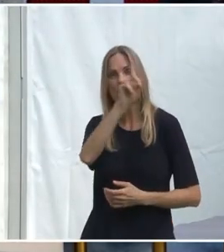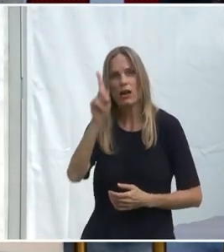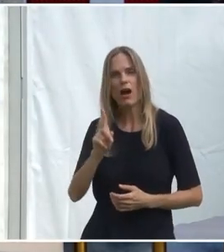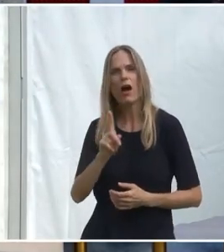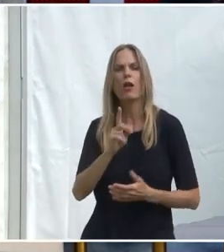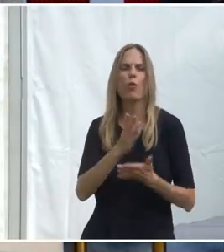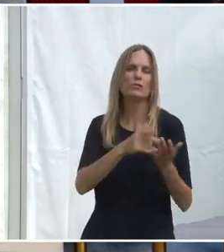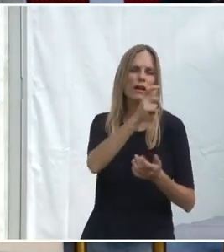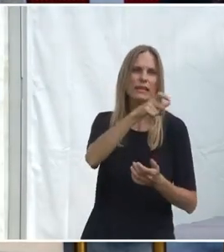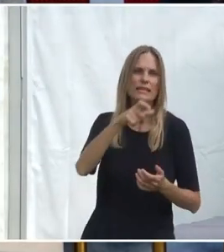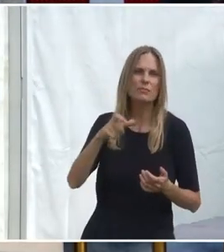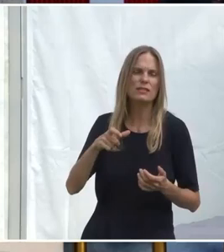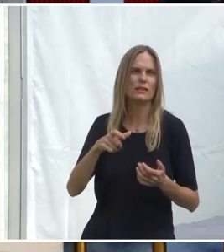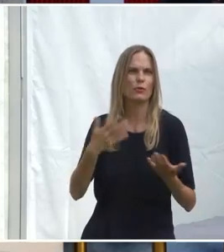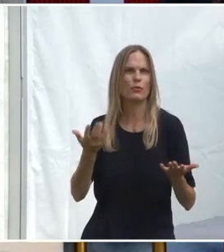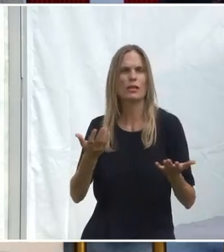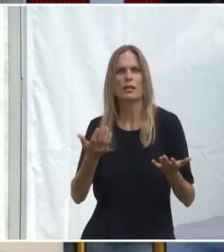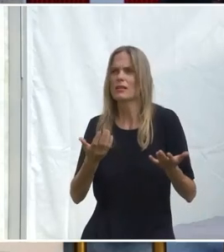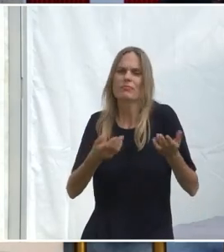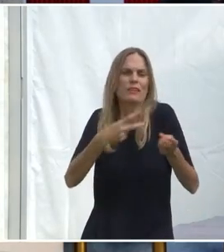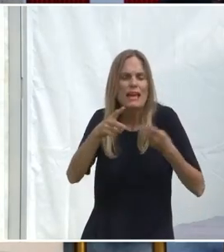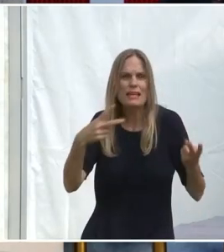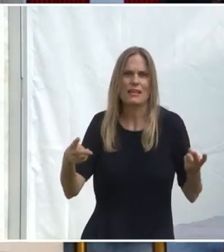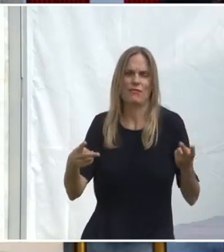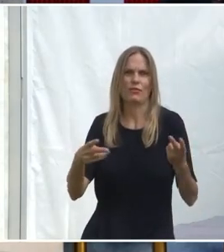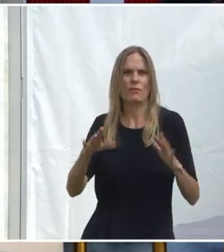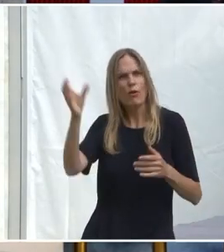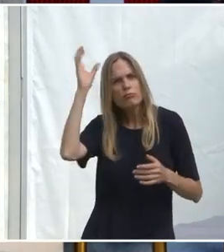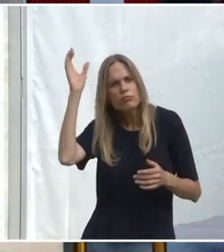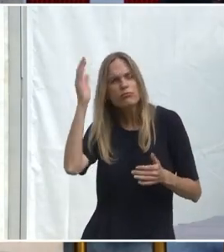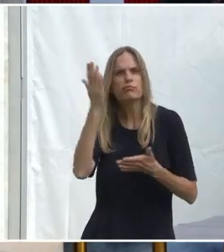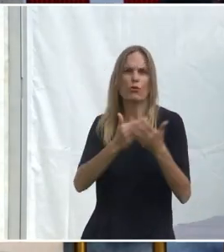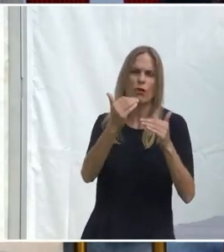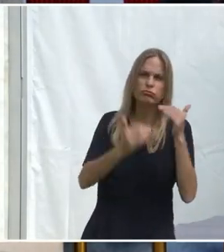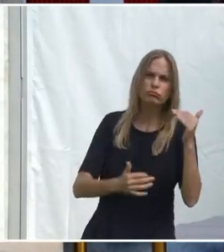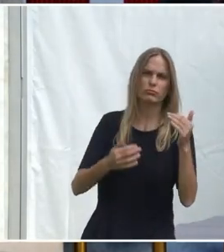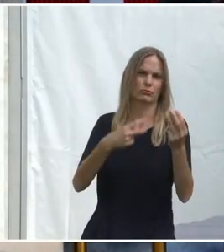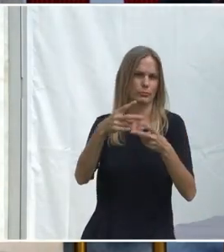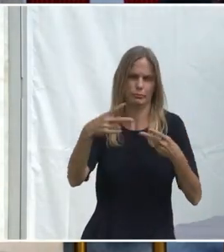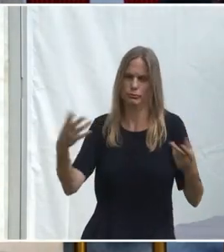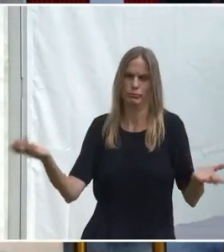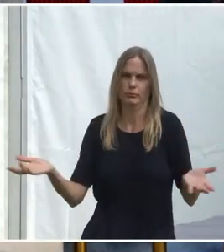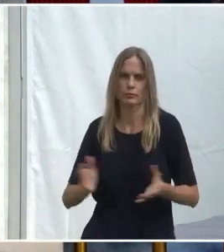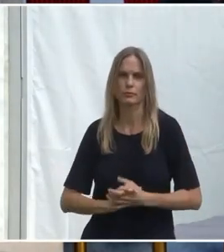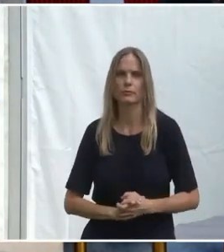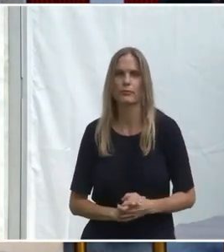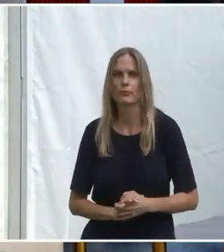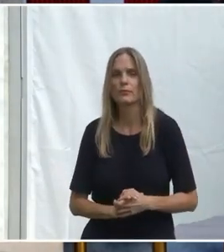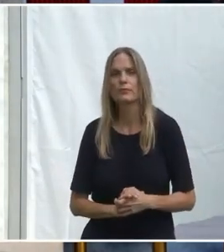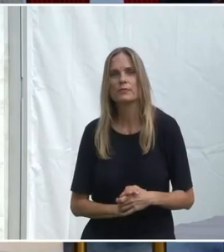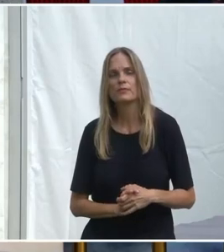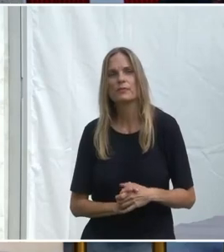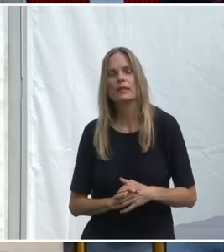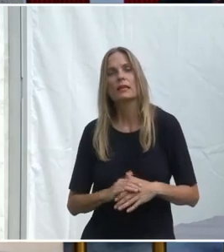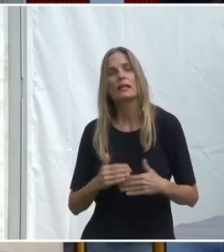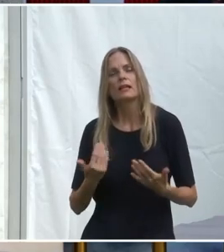with PhD levels that kind of brain drain from Africa. So some of the topics OECD is working is very closely in the context